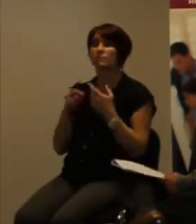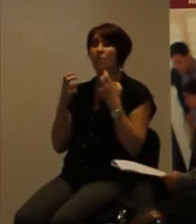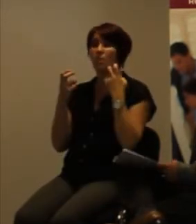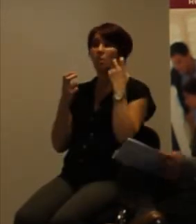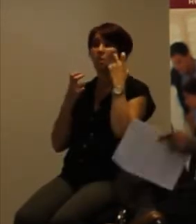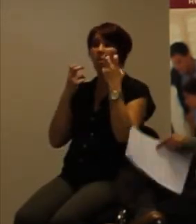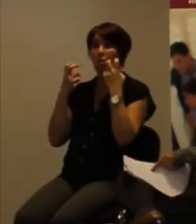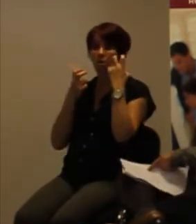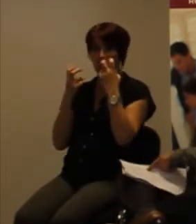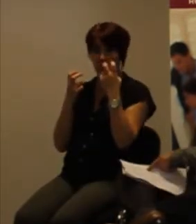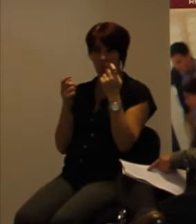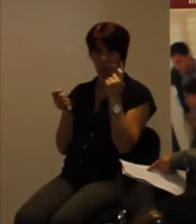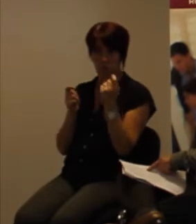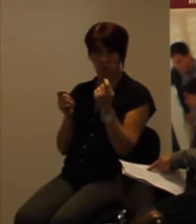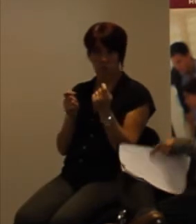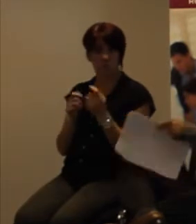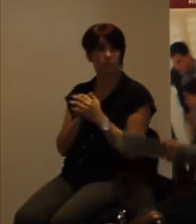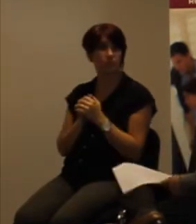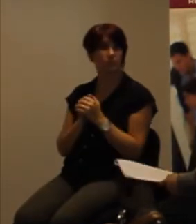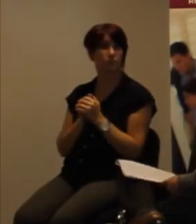format for